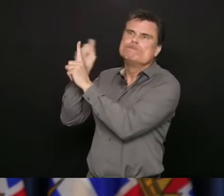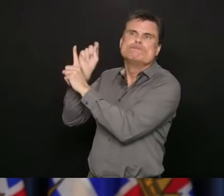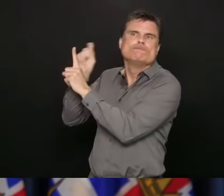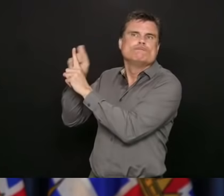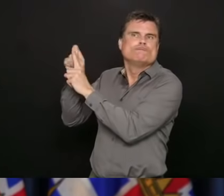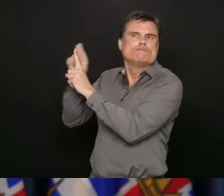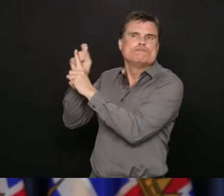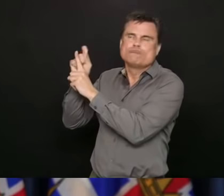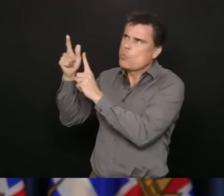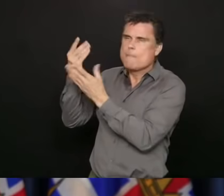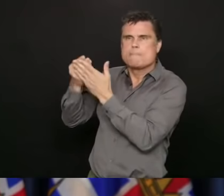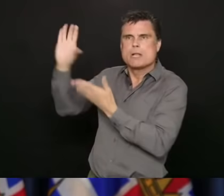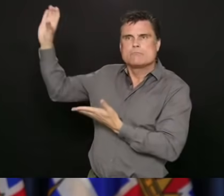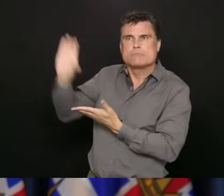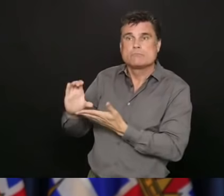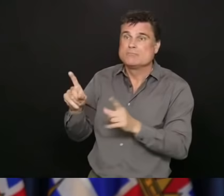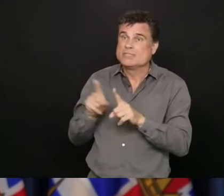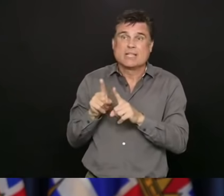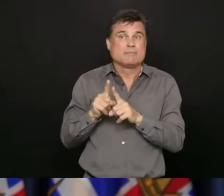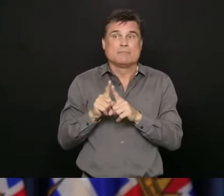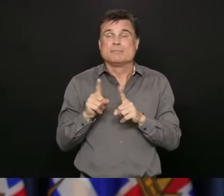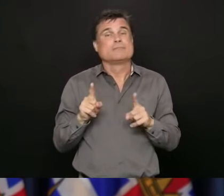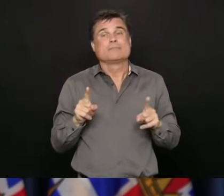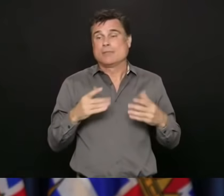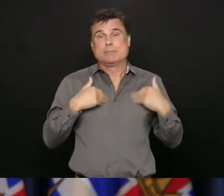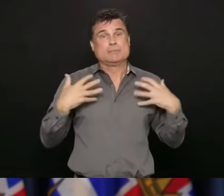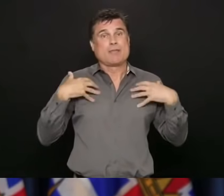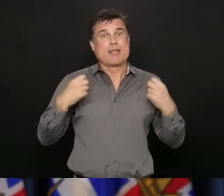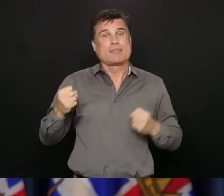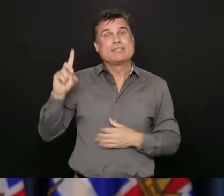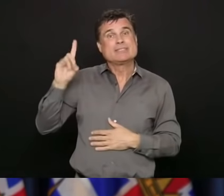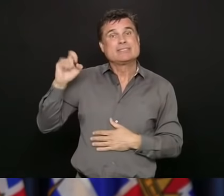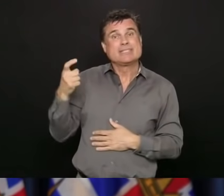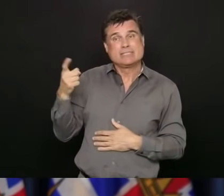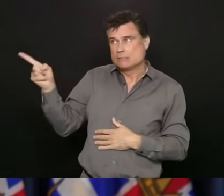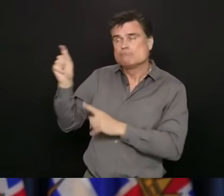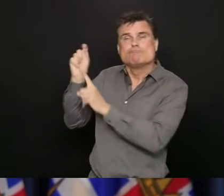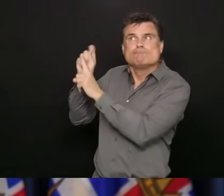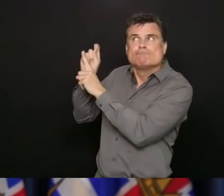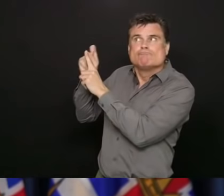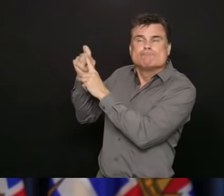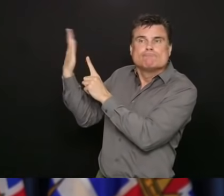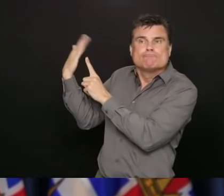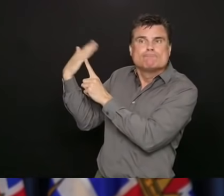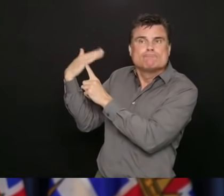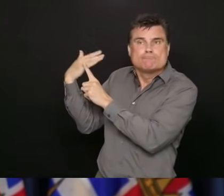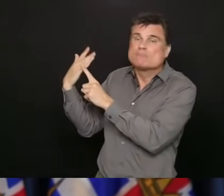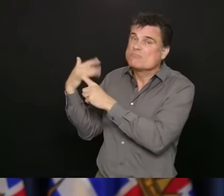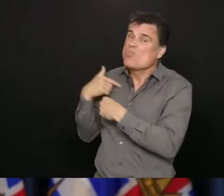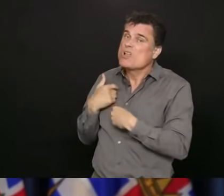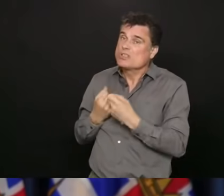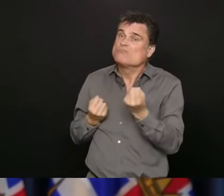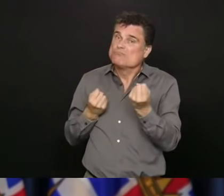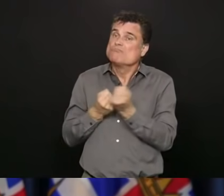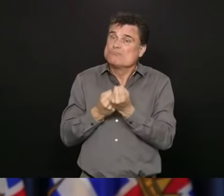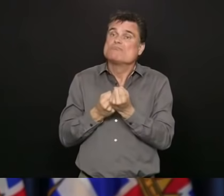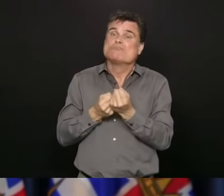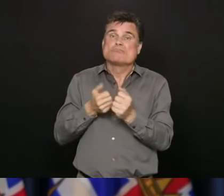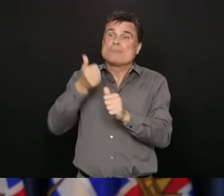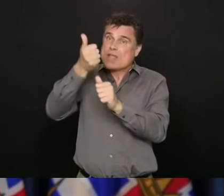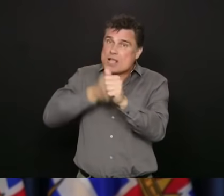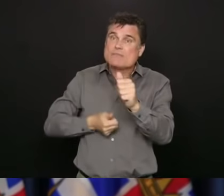And Pallister and I have been kind of a tag team on this question at every meeting we've had since probably